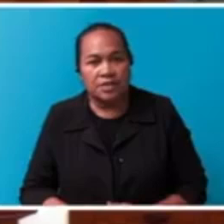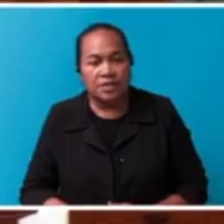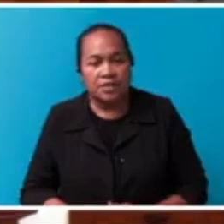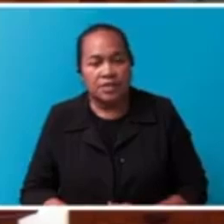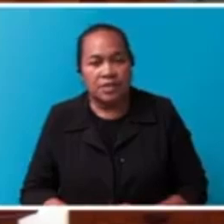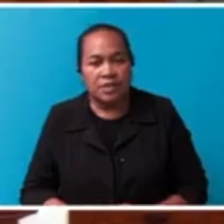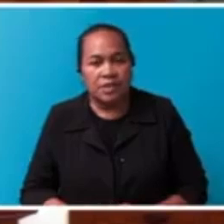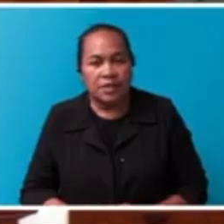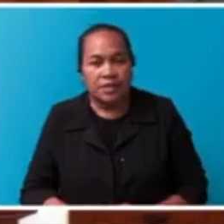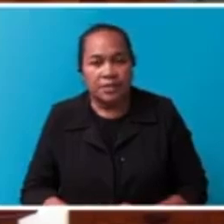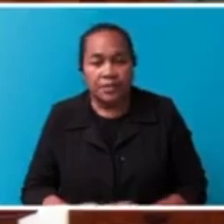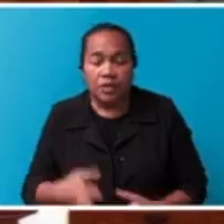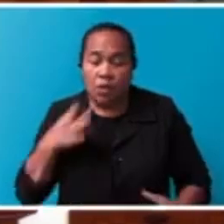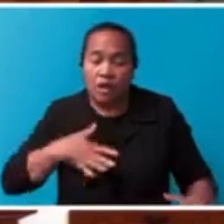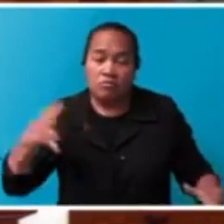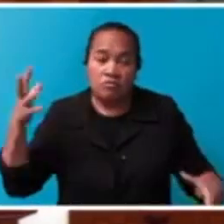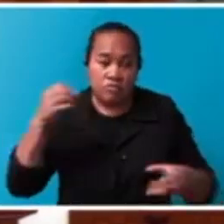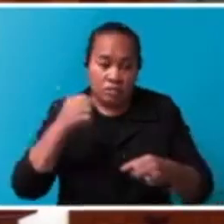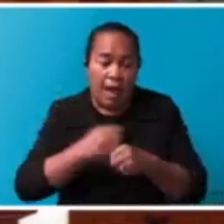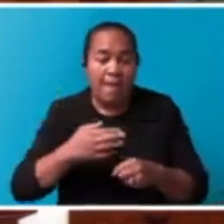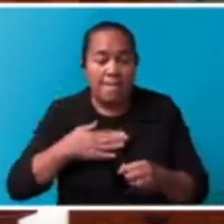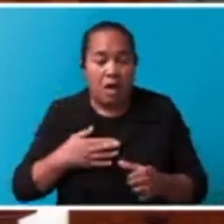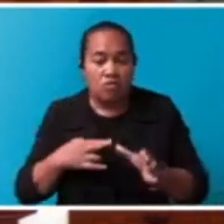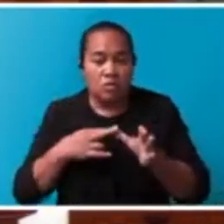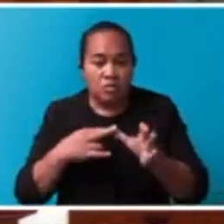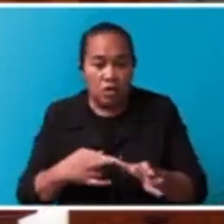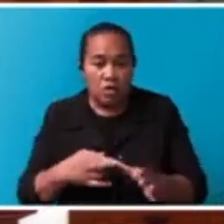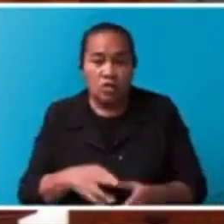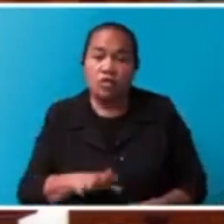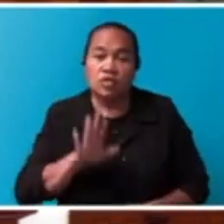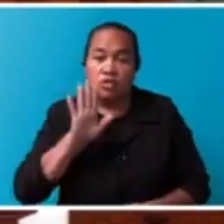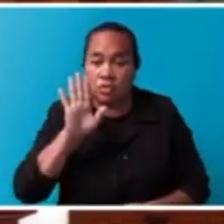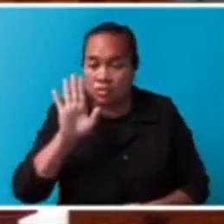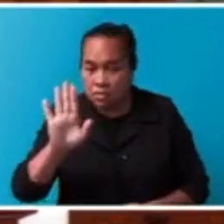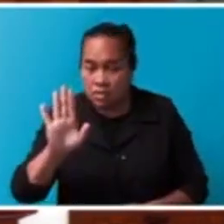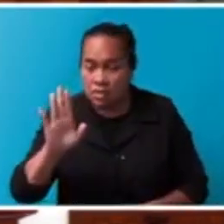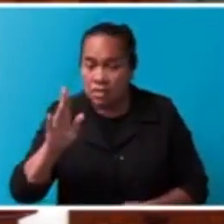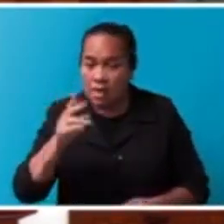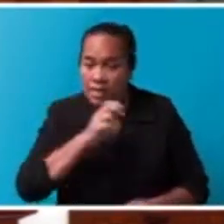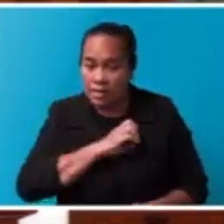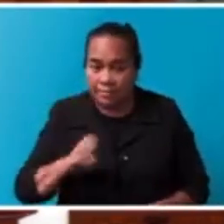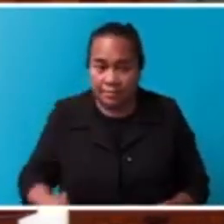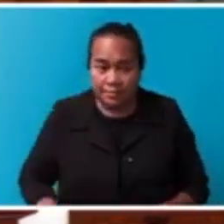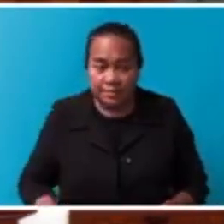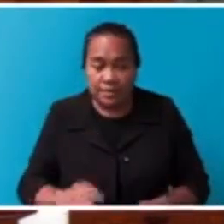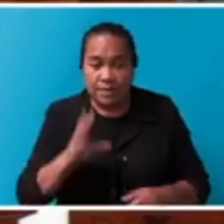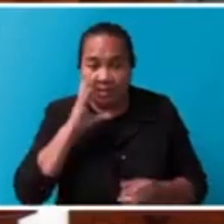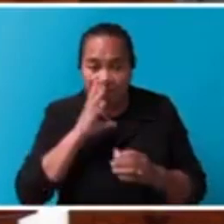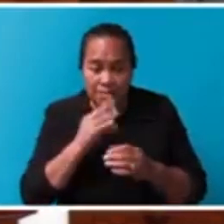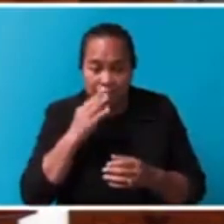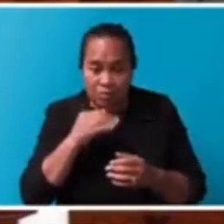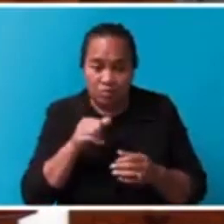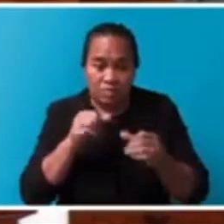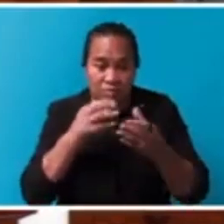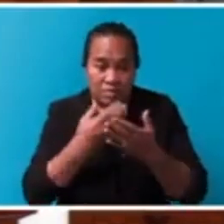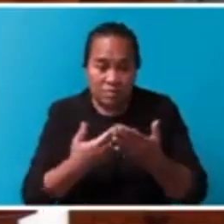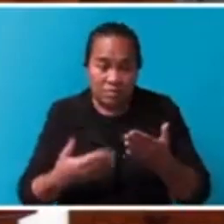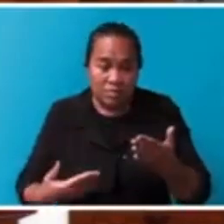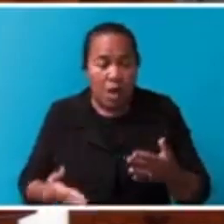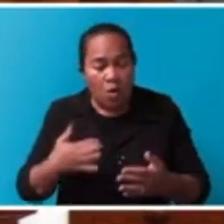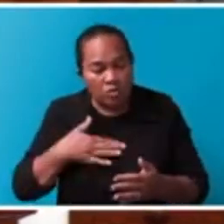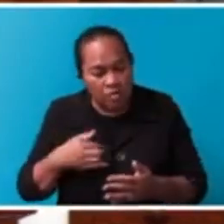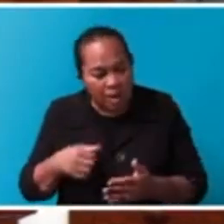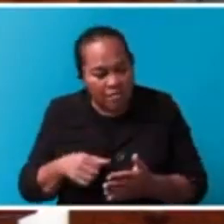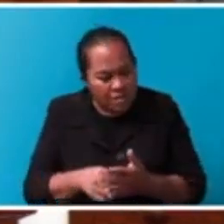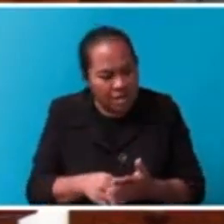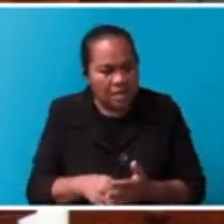Honorable Speaker, in conclusion, my response to His Excellency, the President's address, I want to emphasize that the work we are